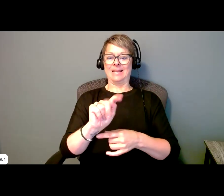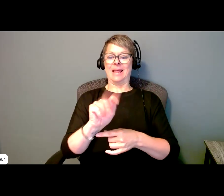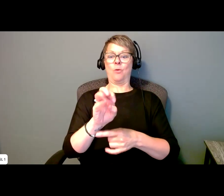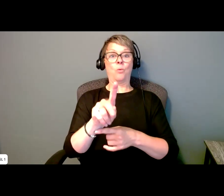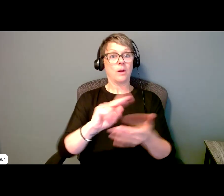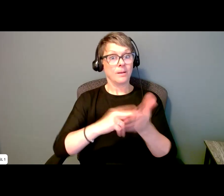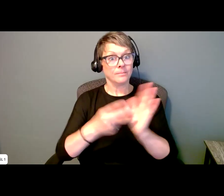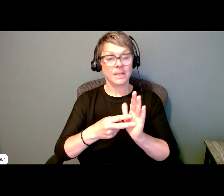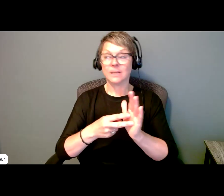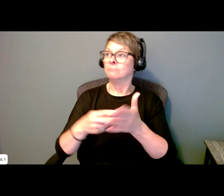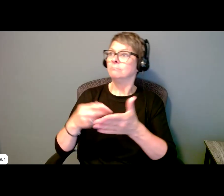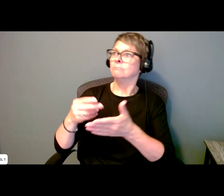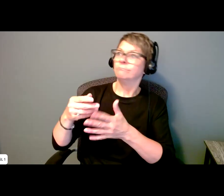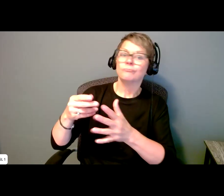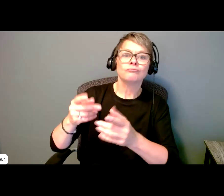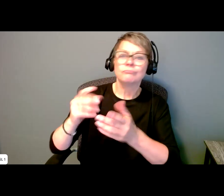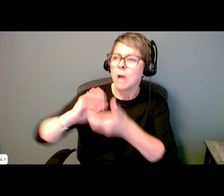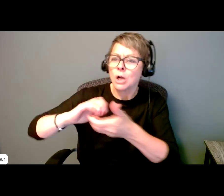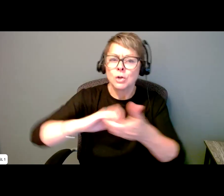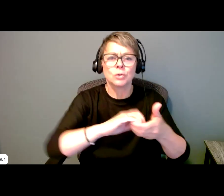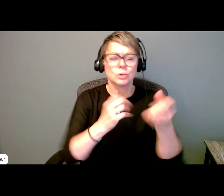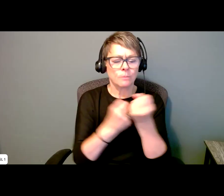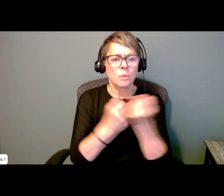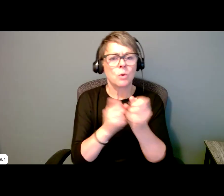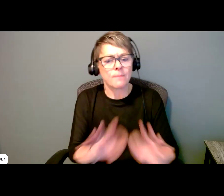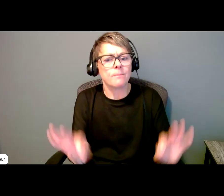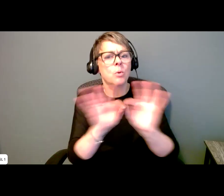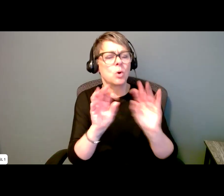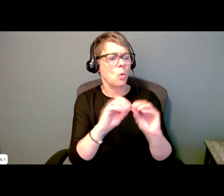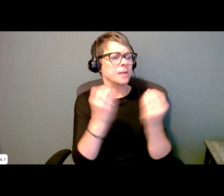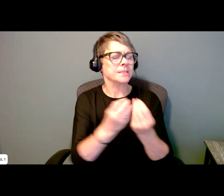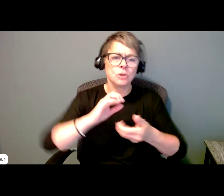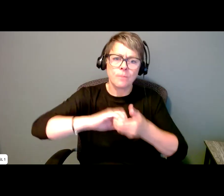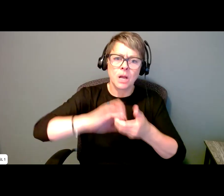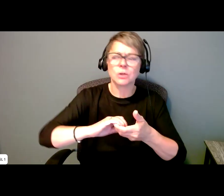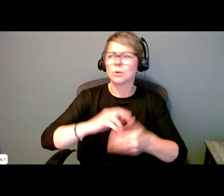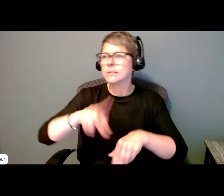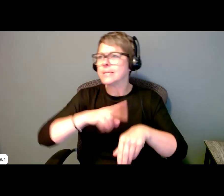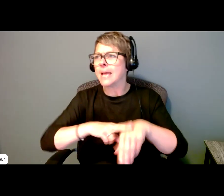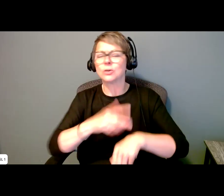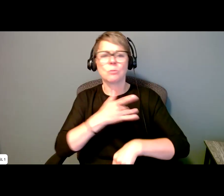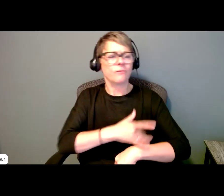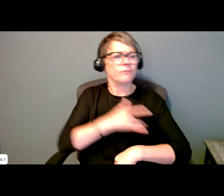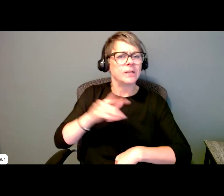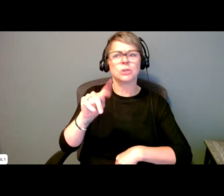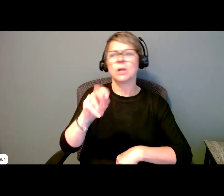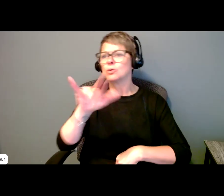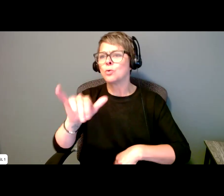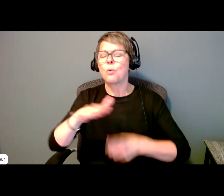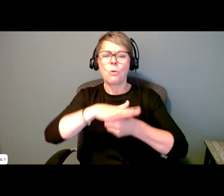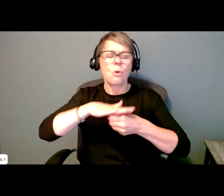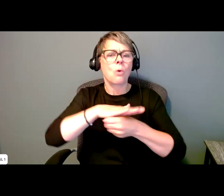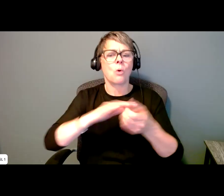and the support of partners, individual partners, organizational partners, national, provincial, territorial, local,